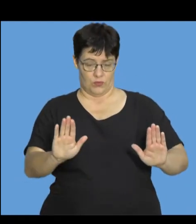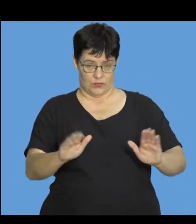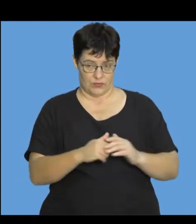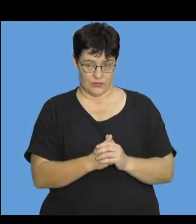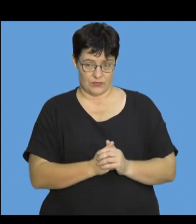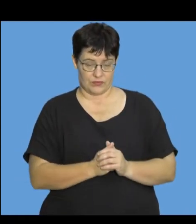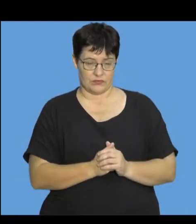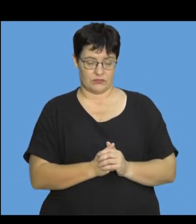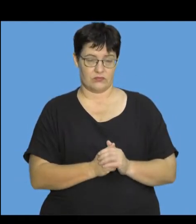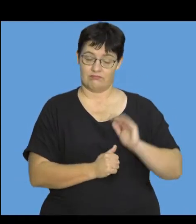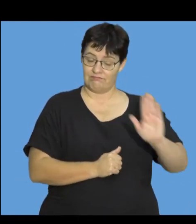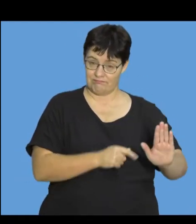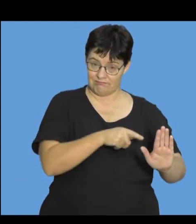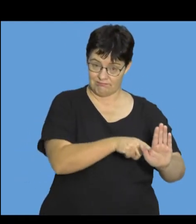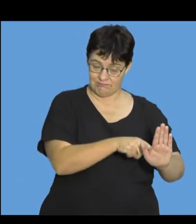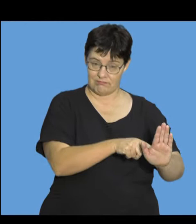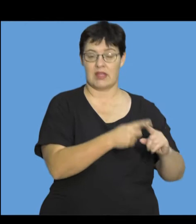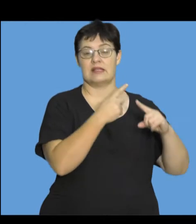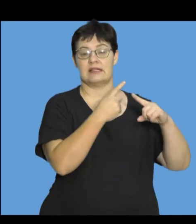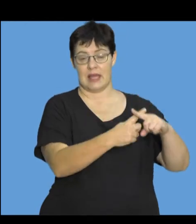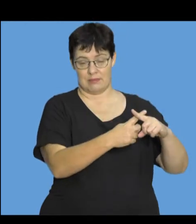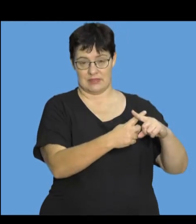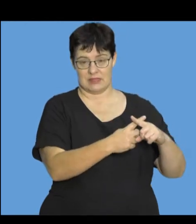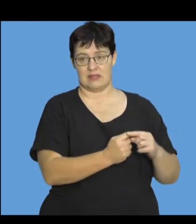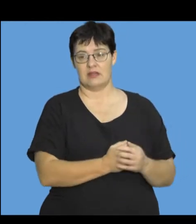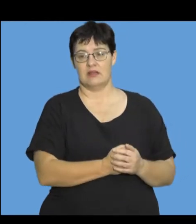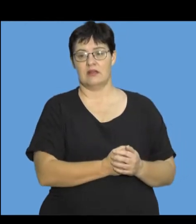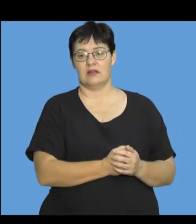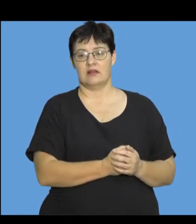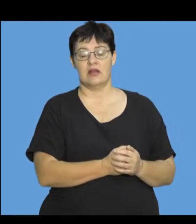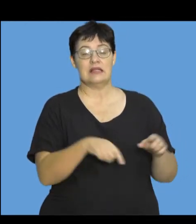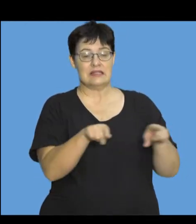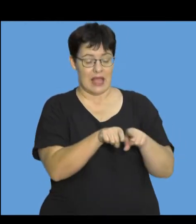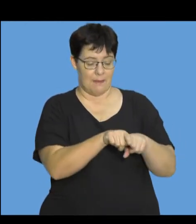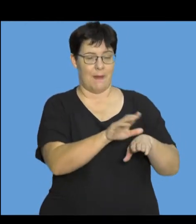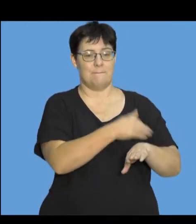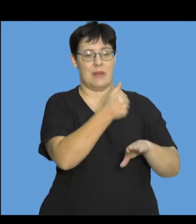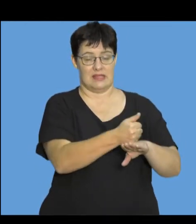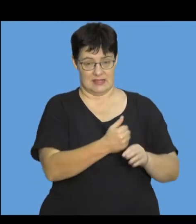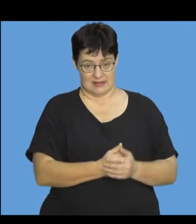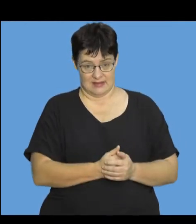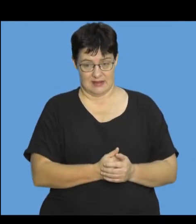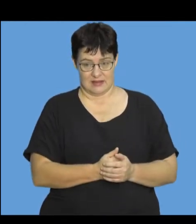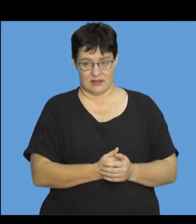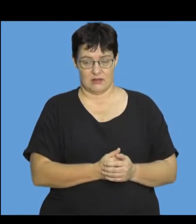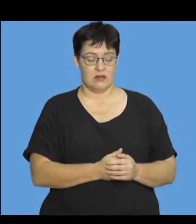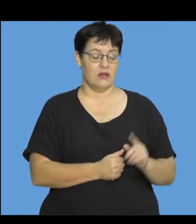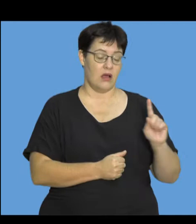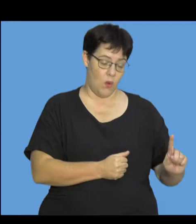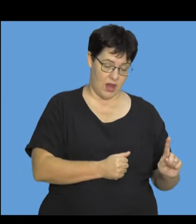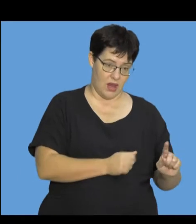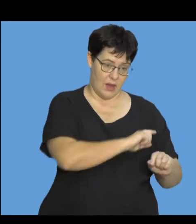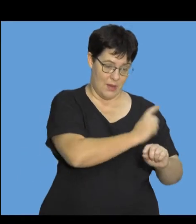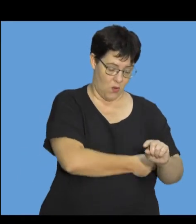respective operations. One will be when we are multiplying powers of the same base, right? So this is one